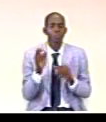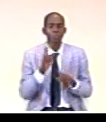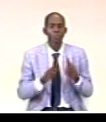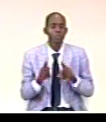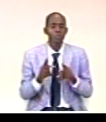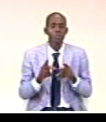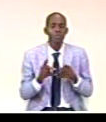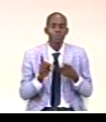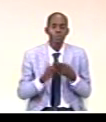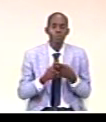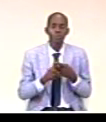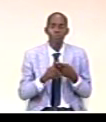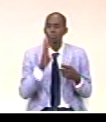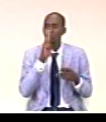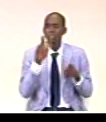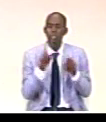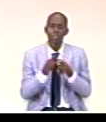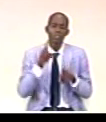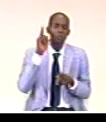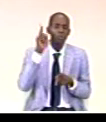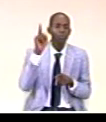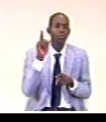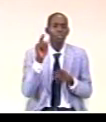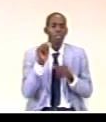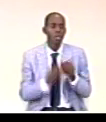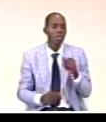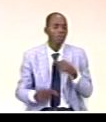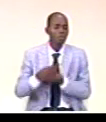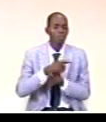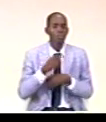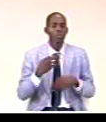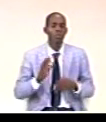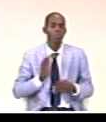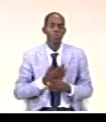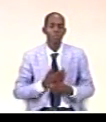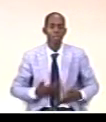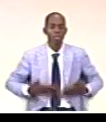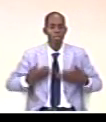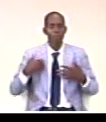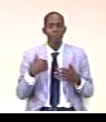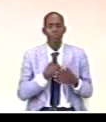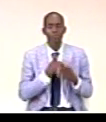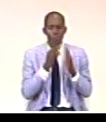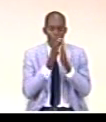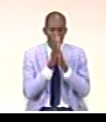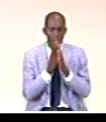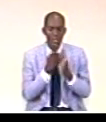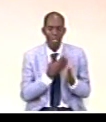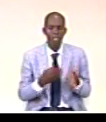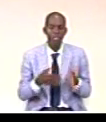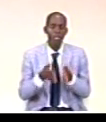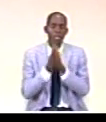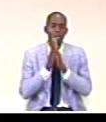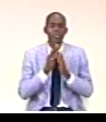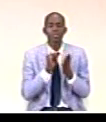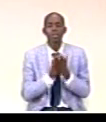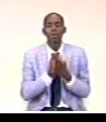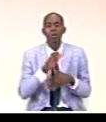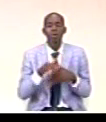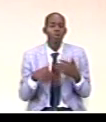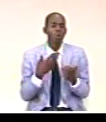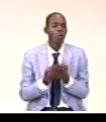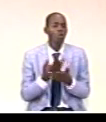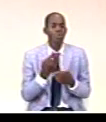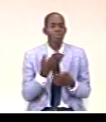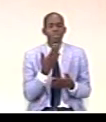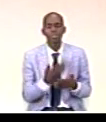even us to become more like you every day of our life. Father, we are praying and asking those things that the devil has brought along